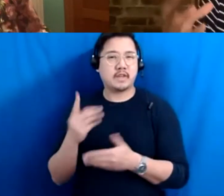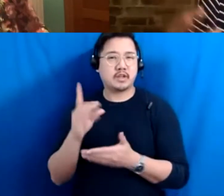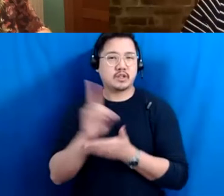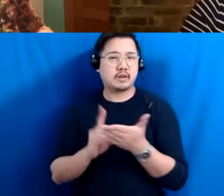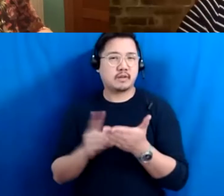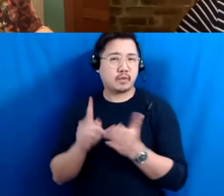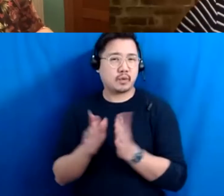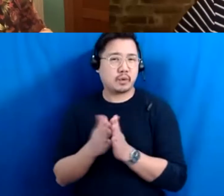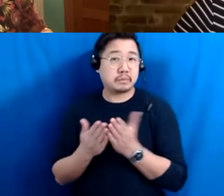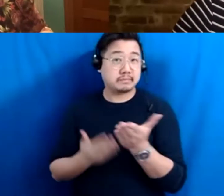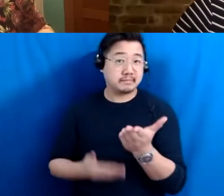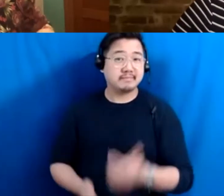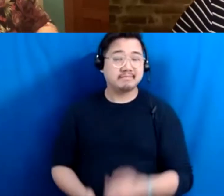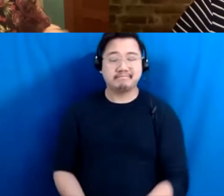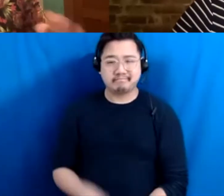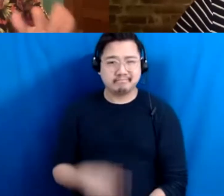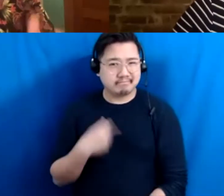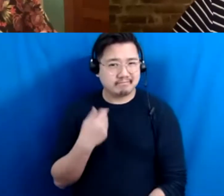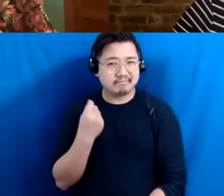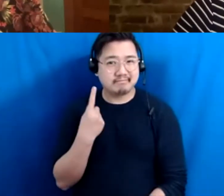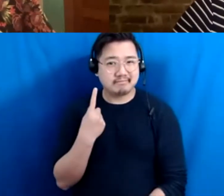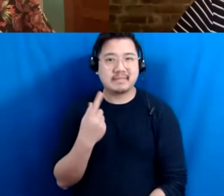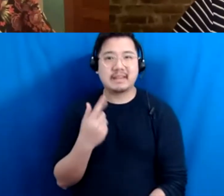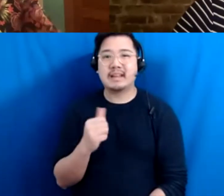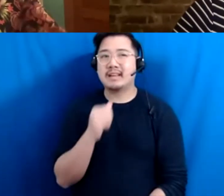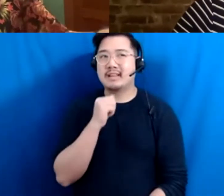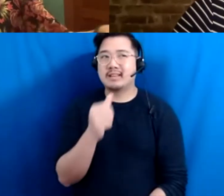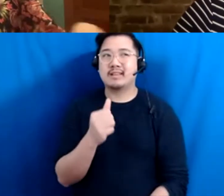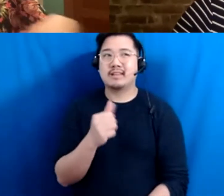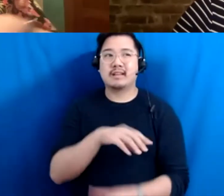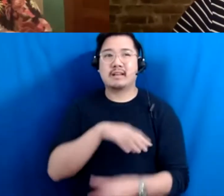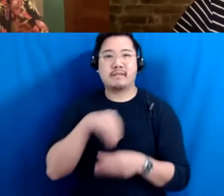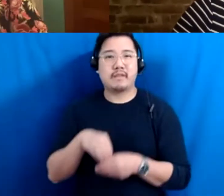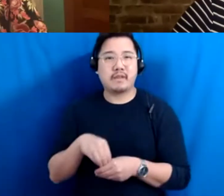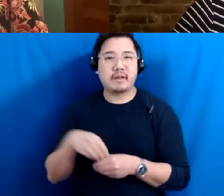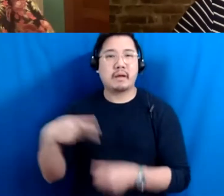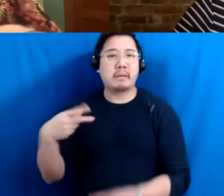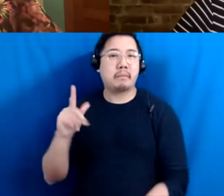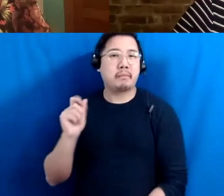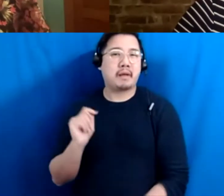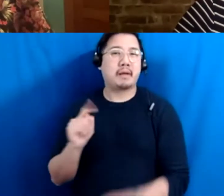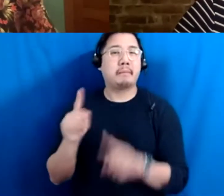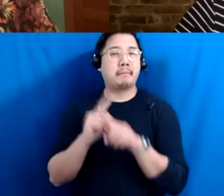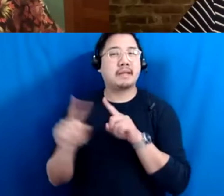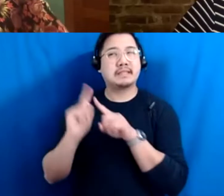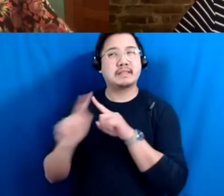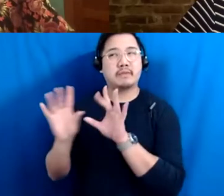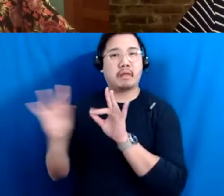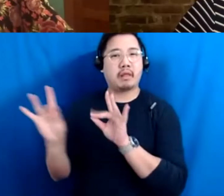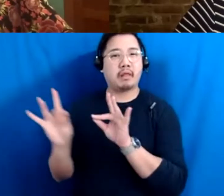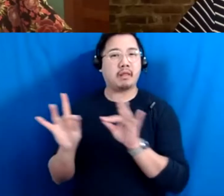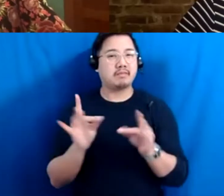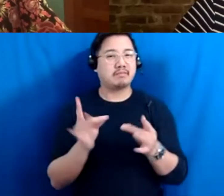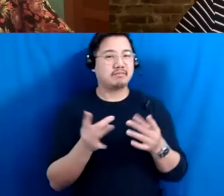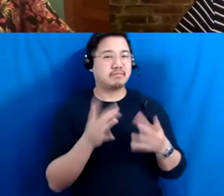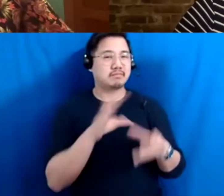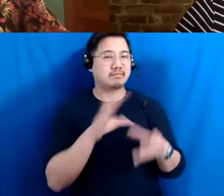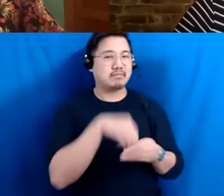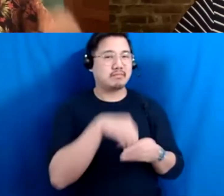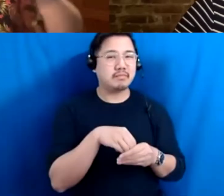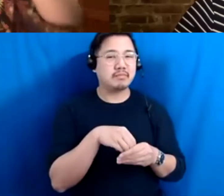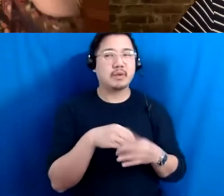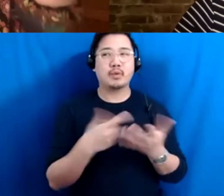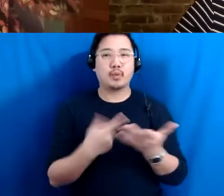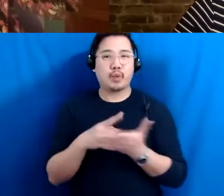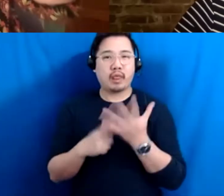the novel. Understood. Not part of the plot, but part of the substance, or interwoven through, like what did I care about?